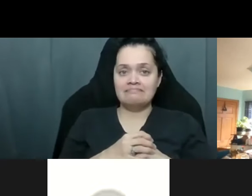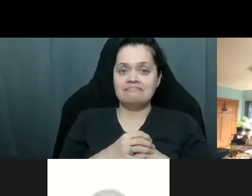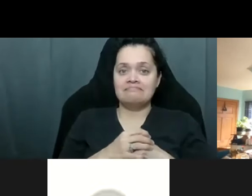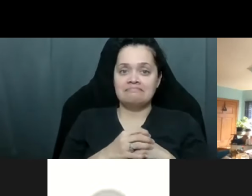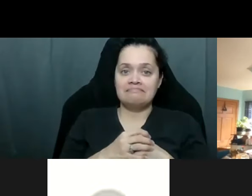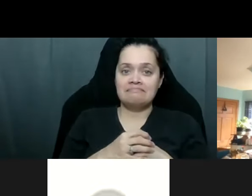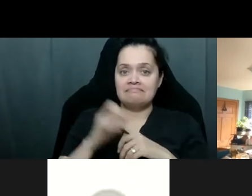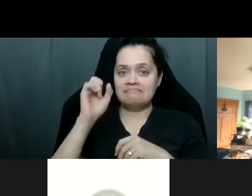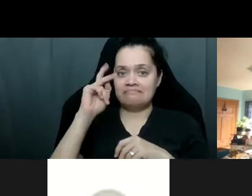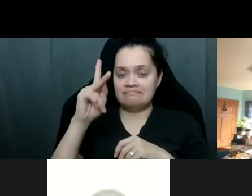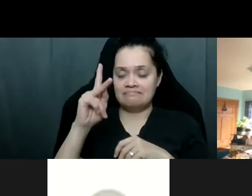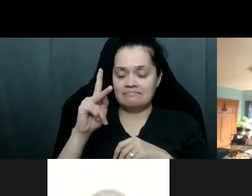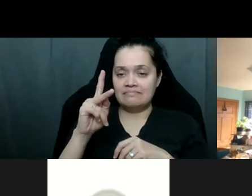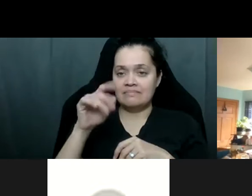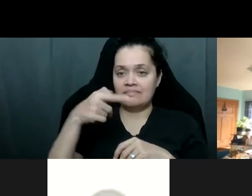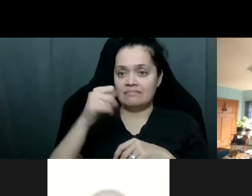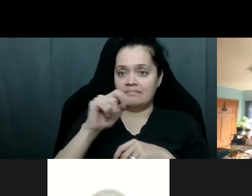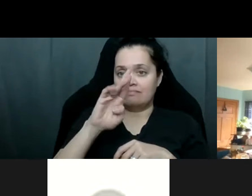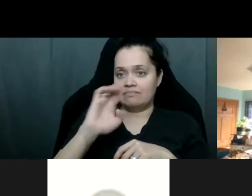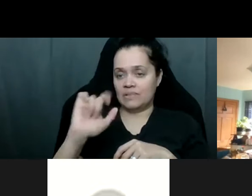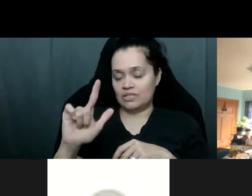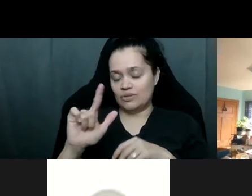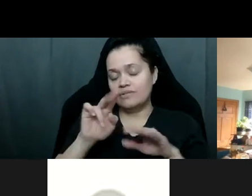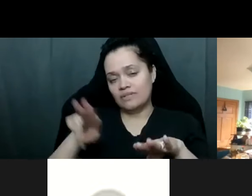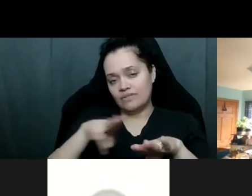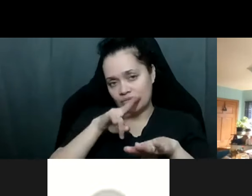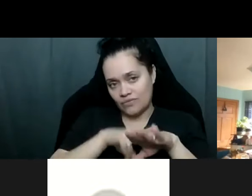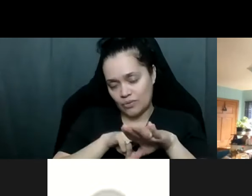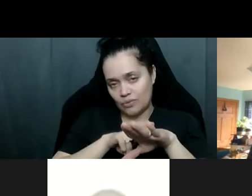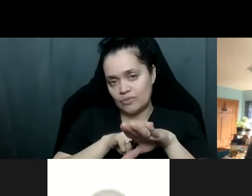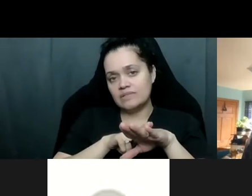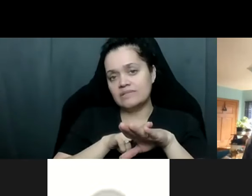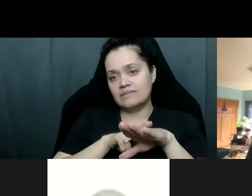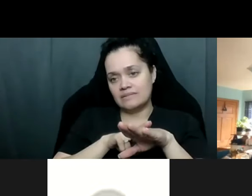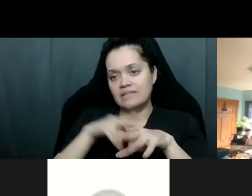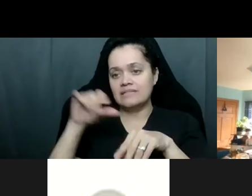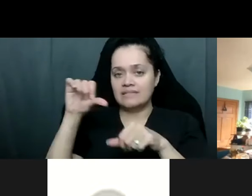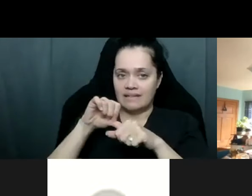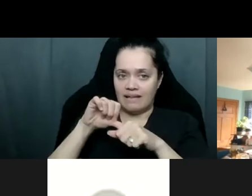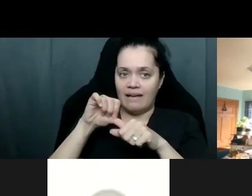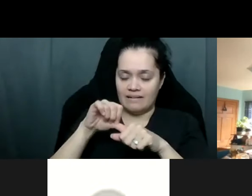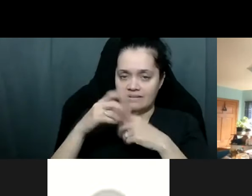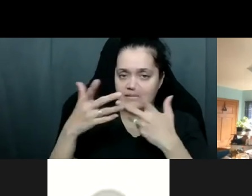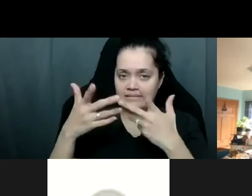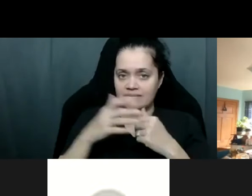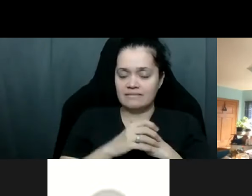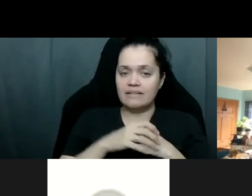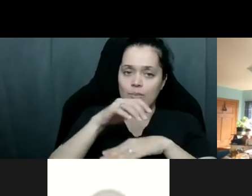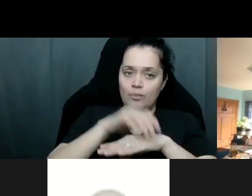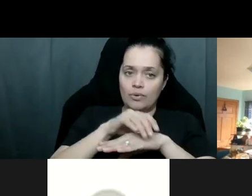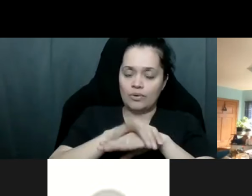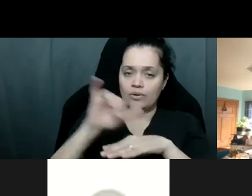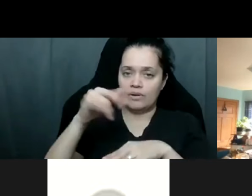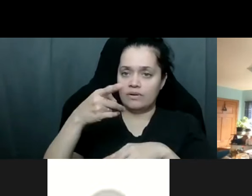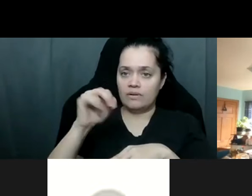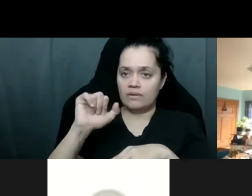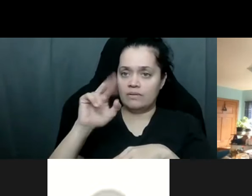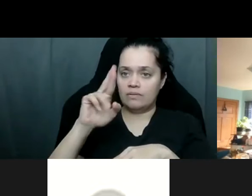All right, petrol, of course, refers to petroleum, and that's what they would also say in Britain,